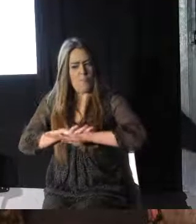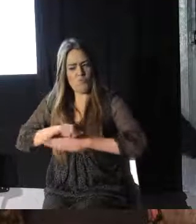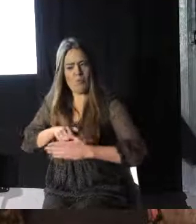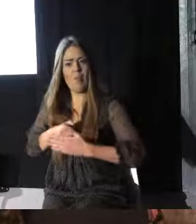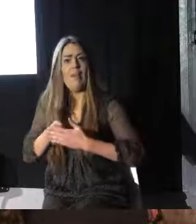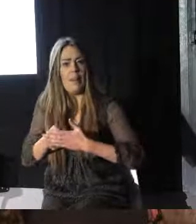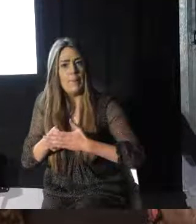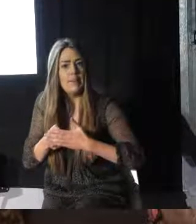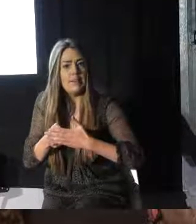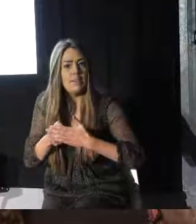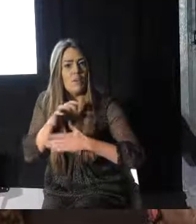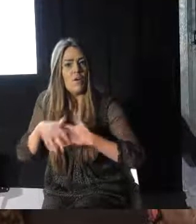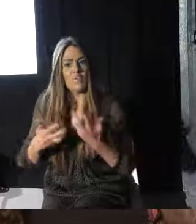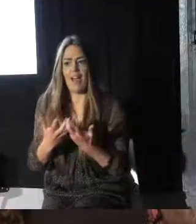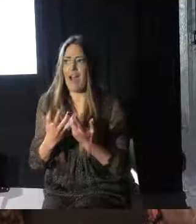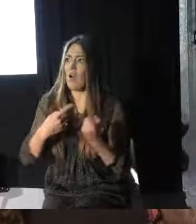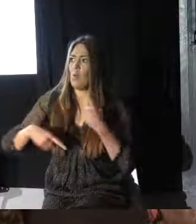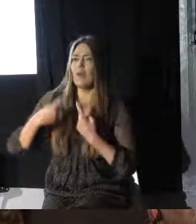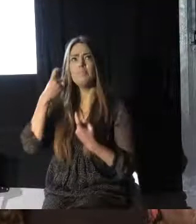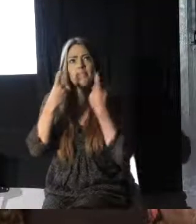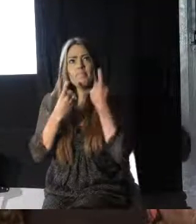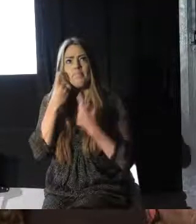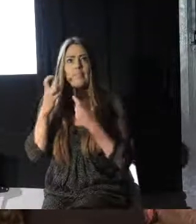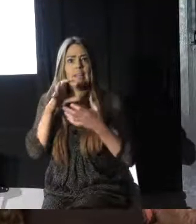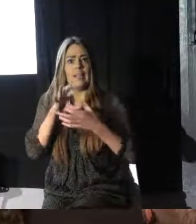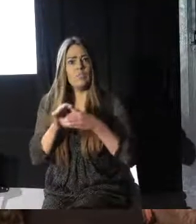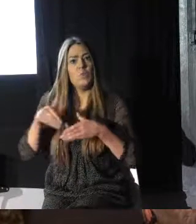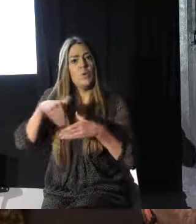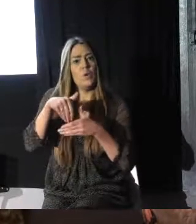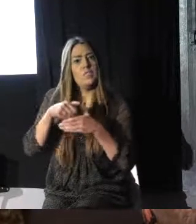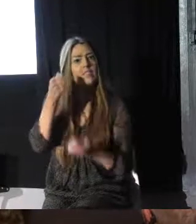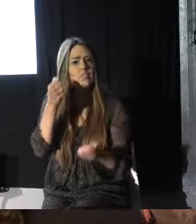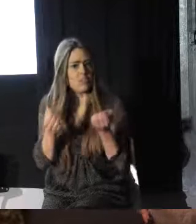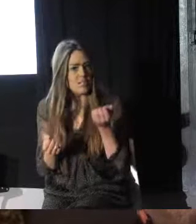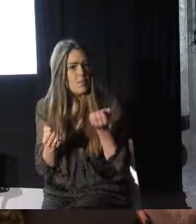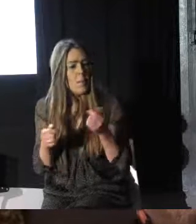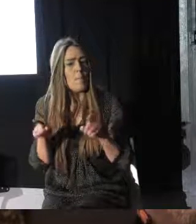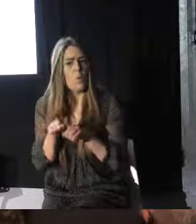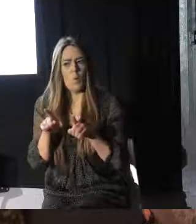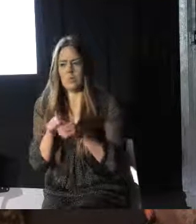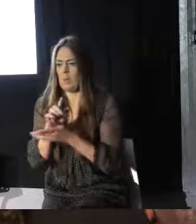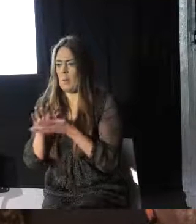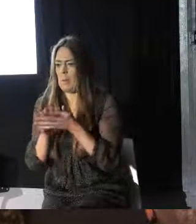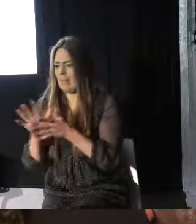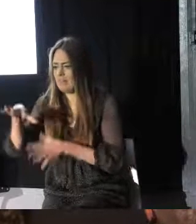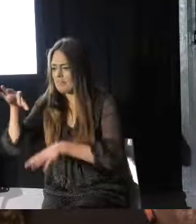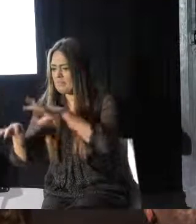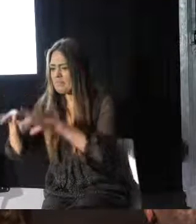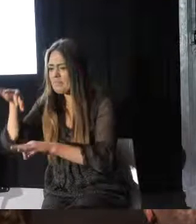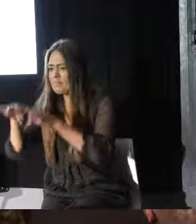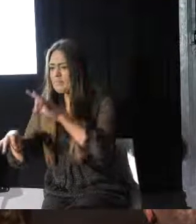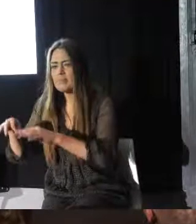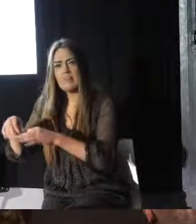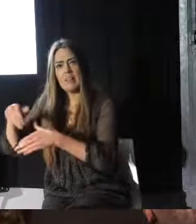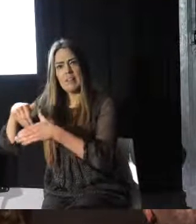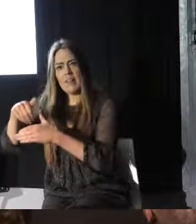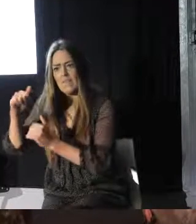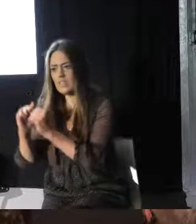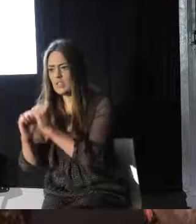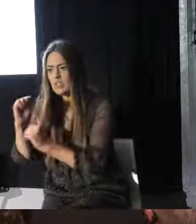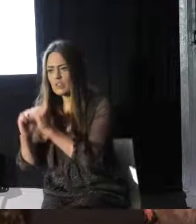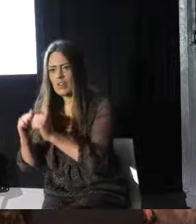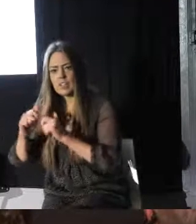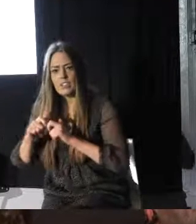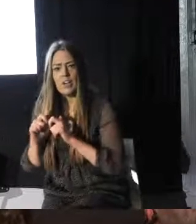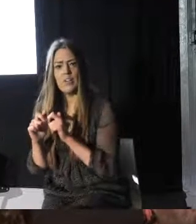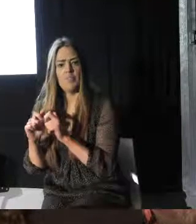limits of how we think about contexts of injustice, but also to ask what it means to dismantle the infrastructure of enduring